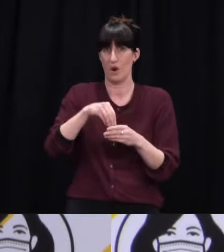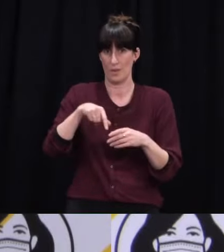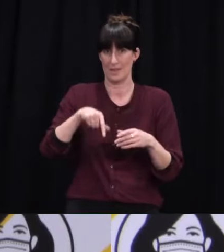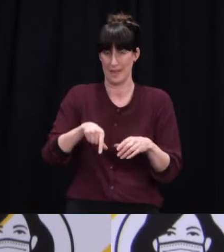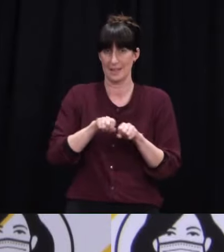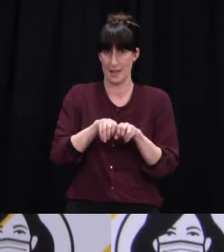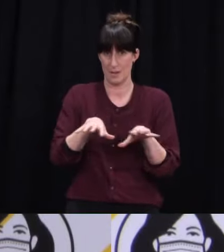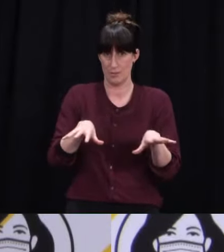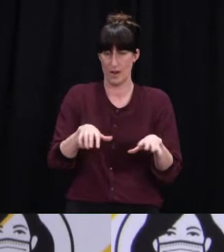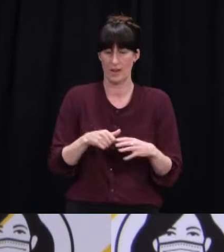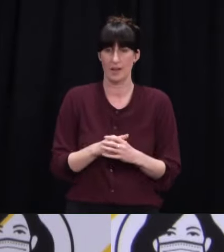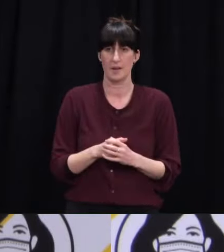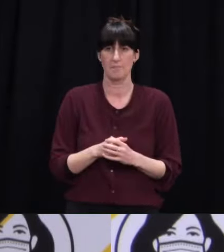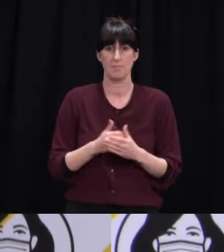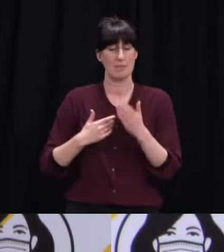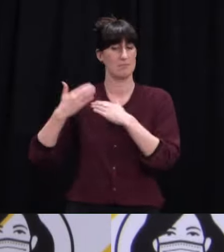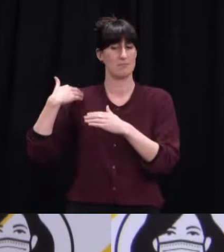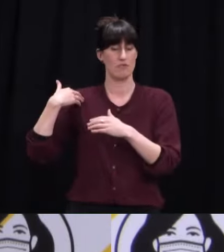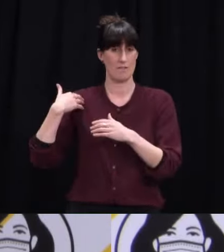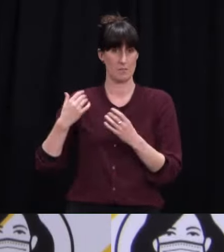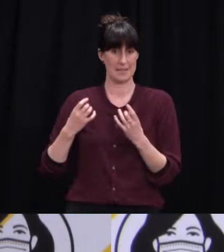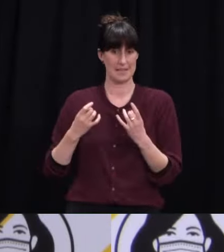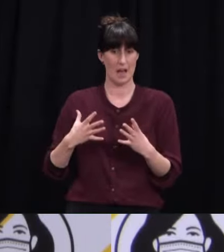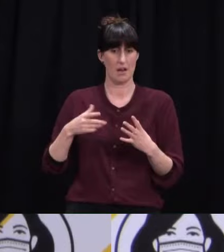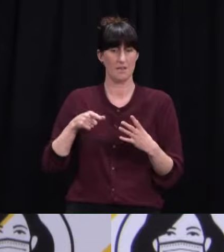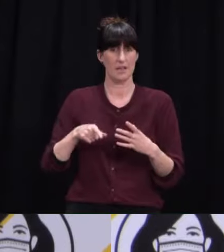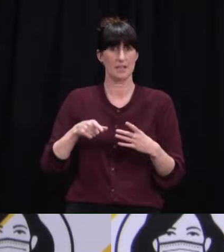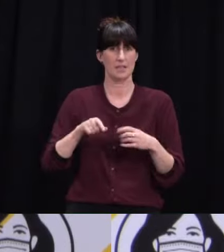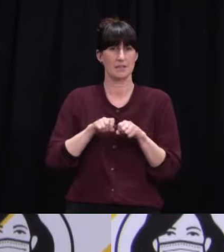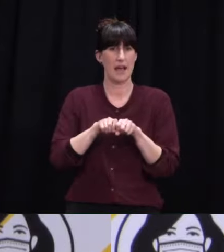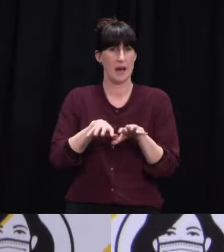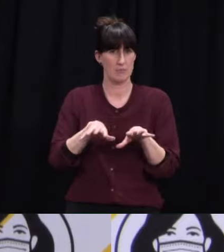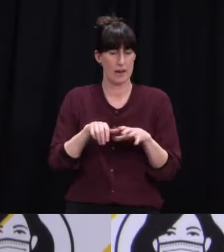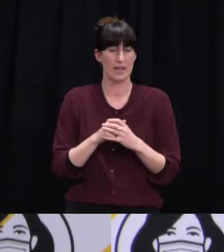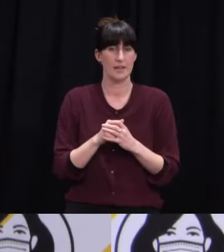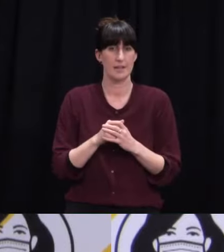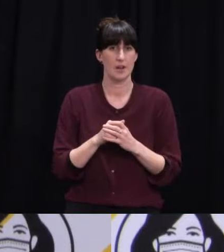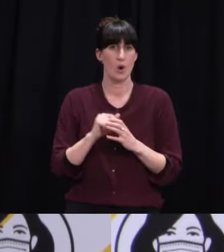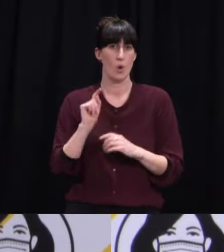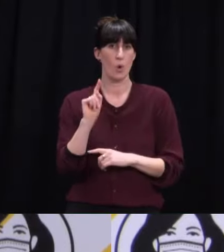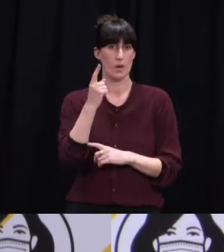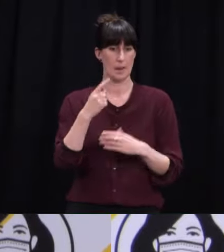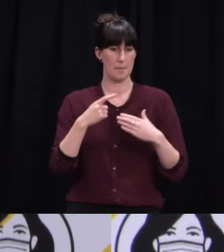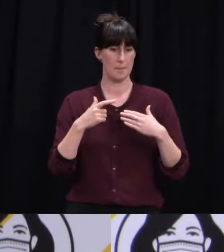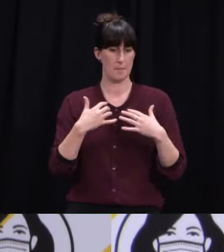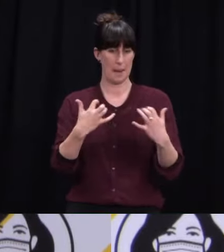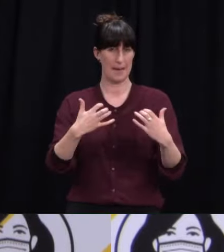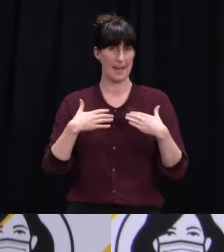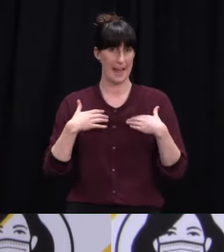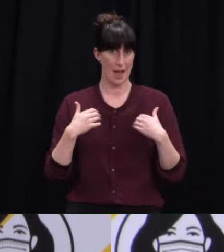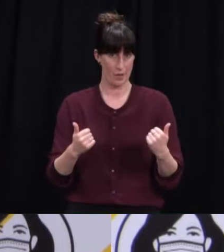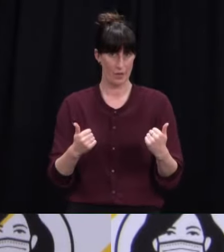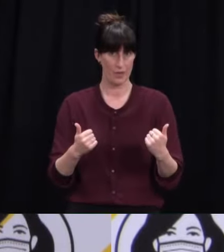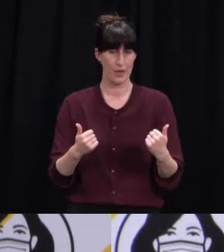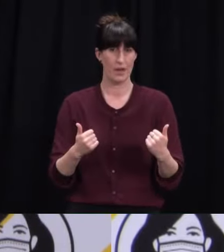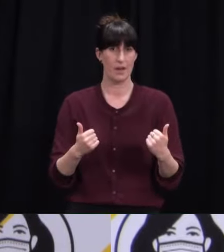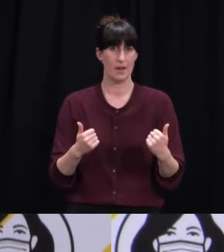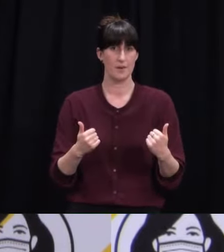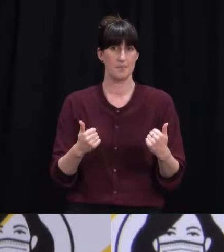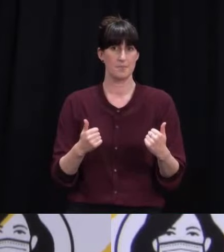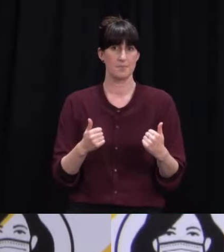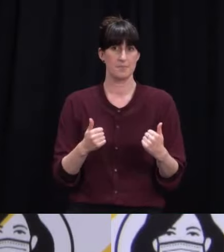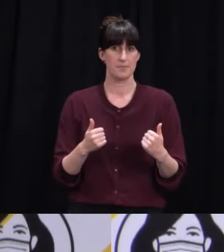key thing is that right from the start, the Auckland Regional Public Health Service took a very inclusive approach to describing people who, up